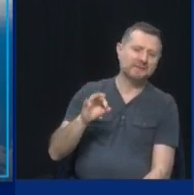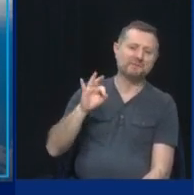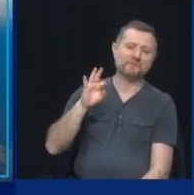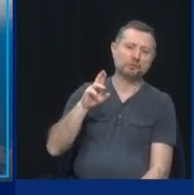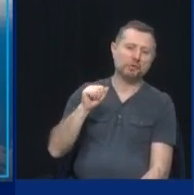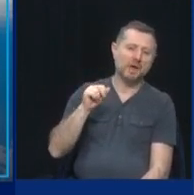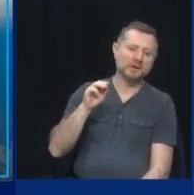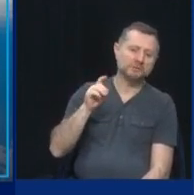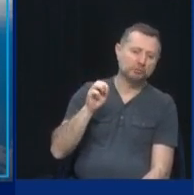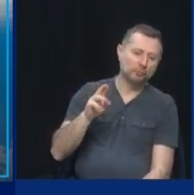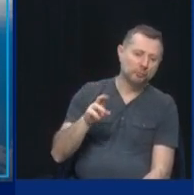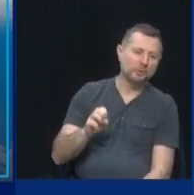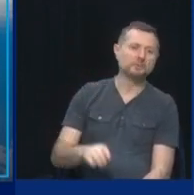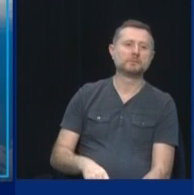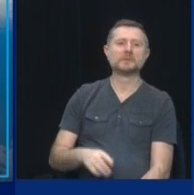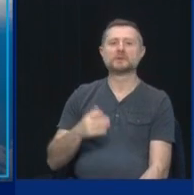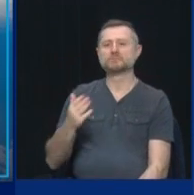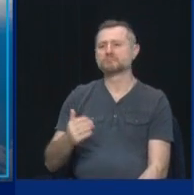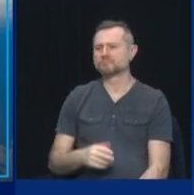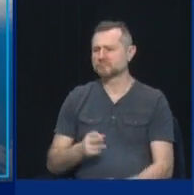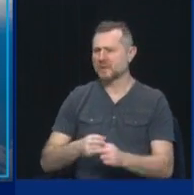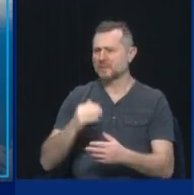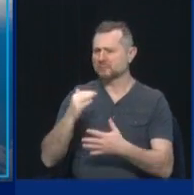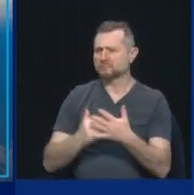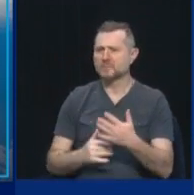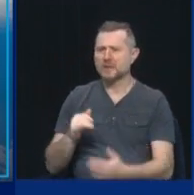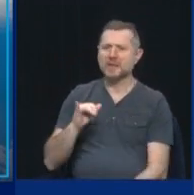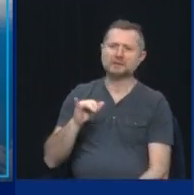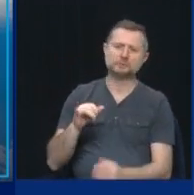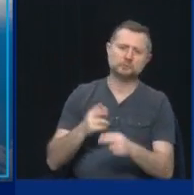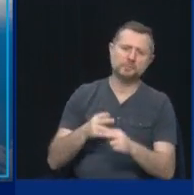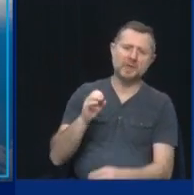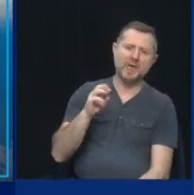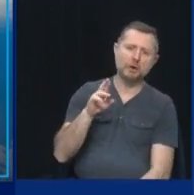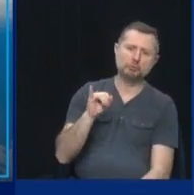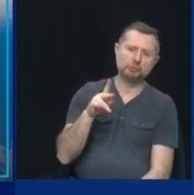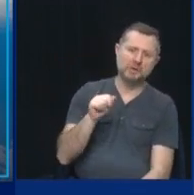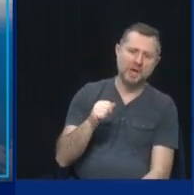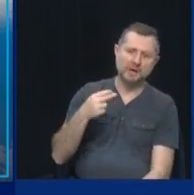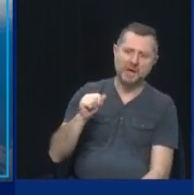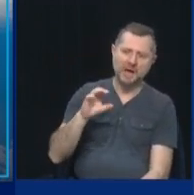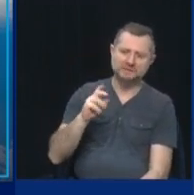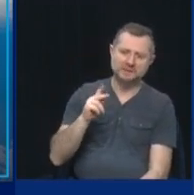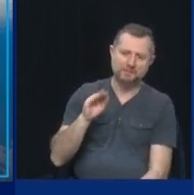Also, Erica Heckman, Paige Biacamano,